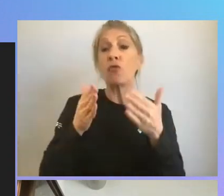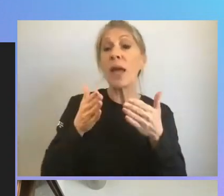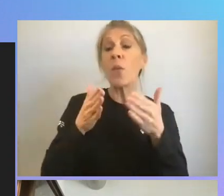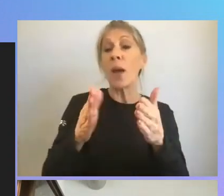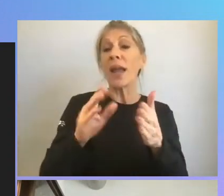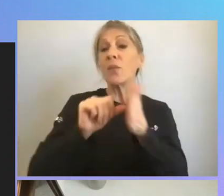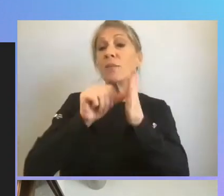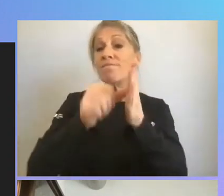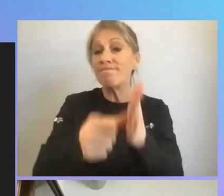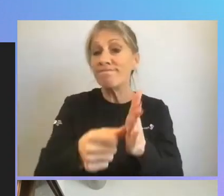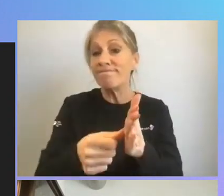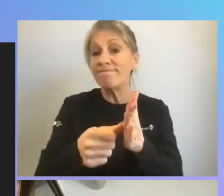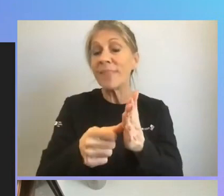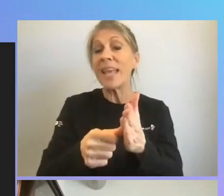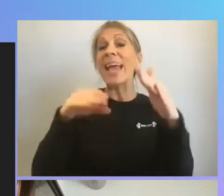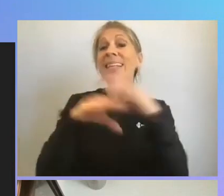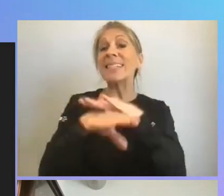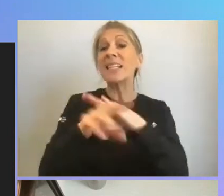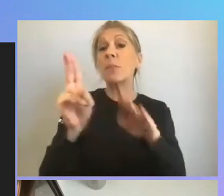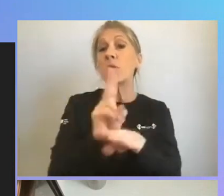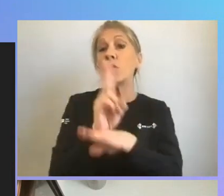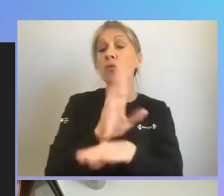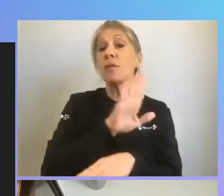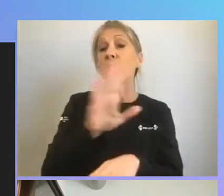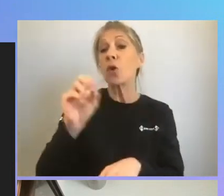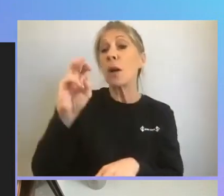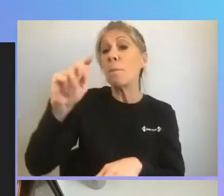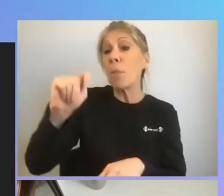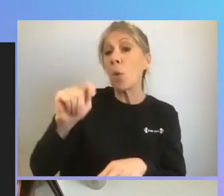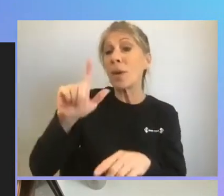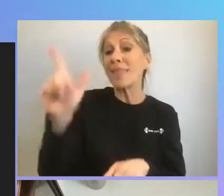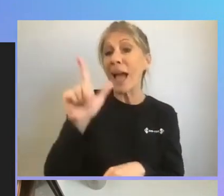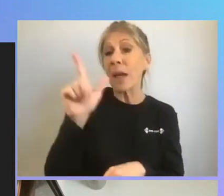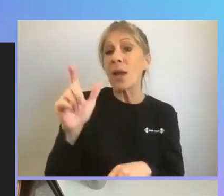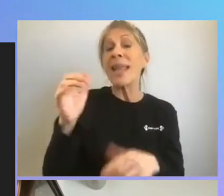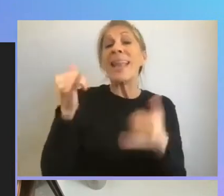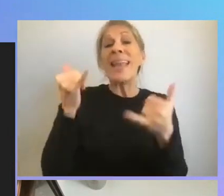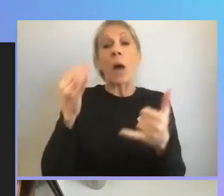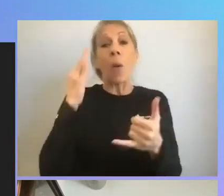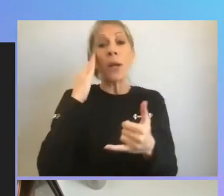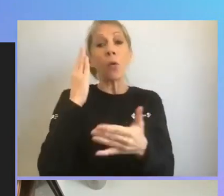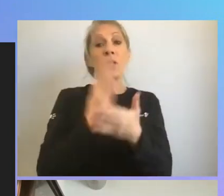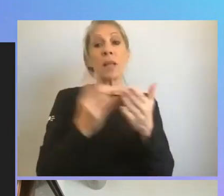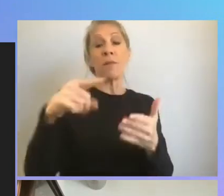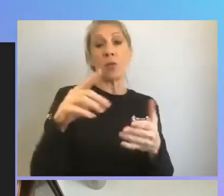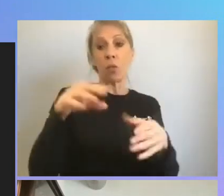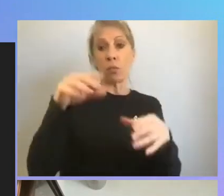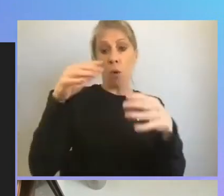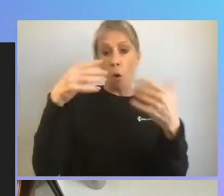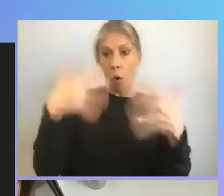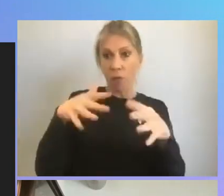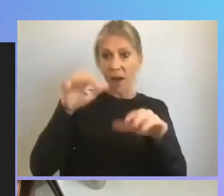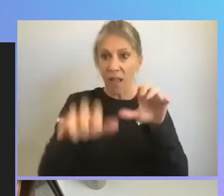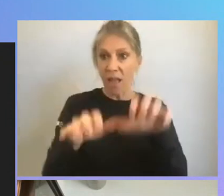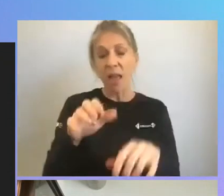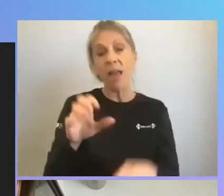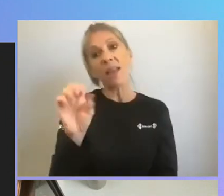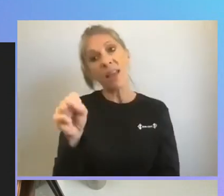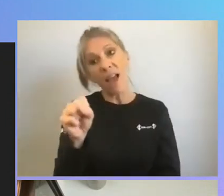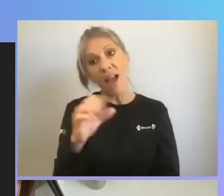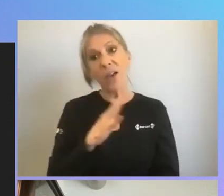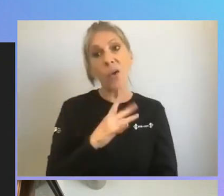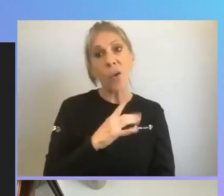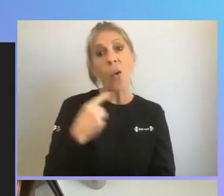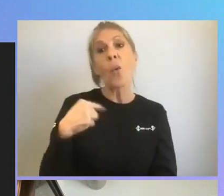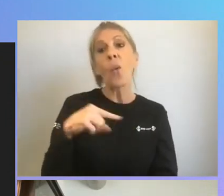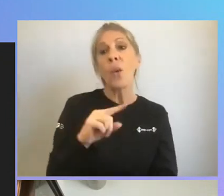accessible use of your component library. And now I know some of you might be in chat already saying, yeah, cool, Harris. We actually